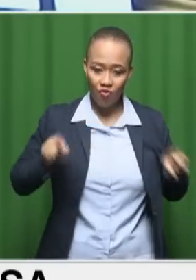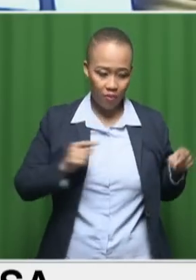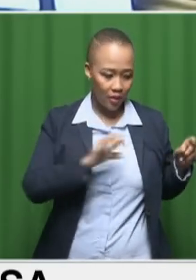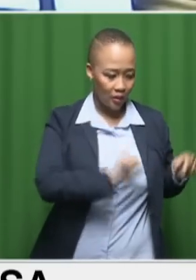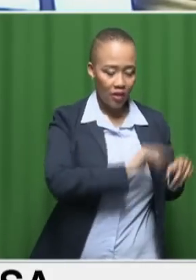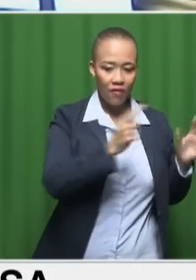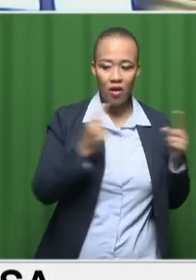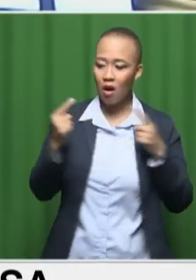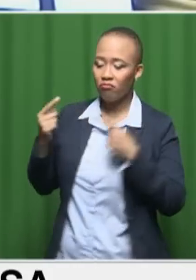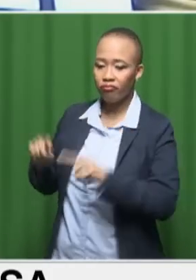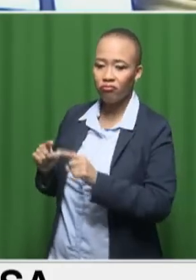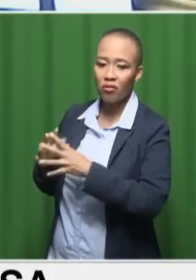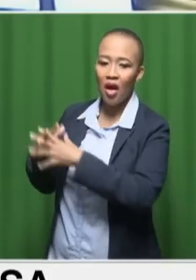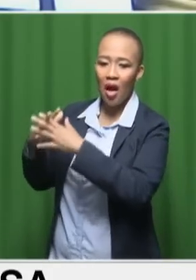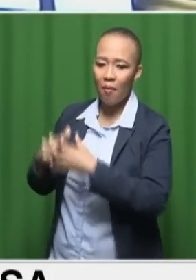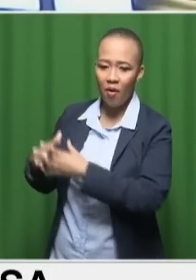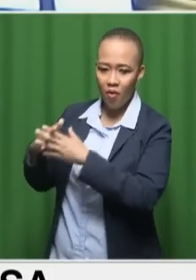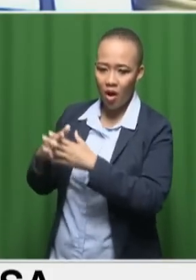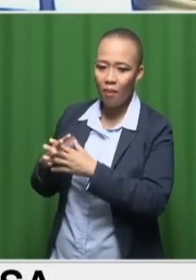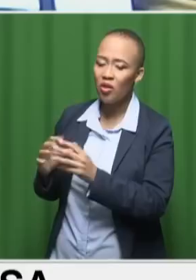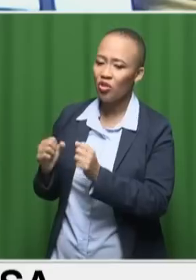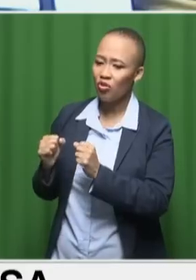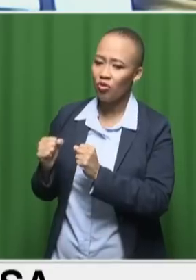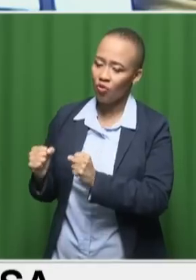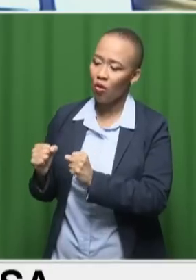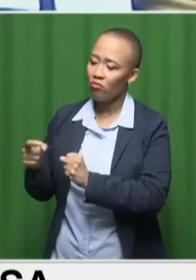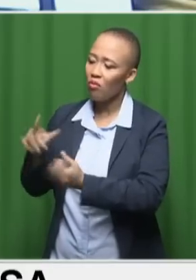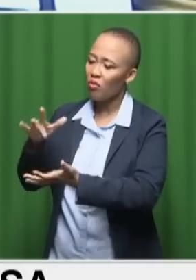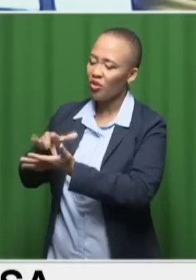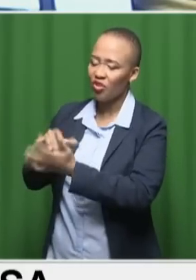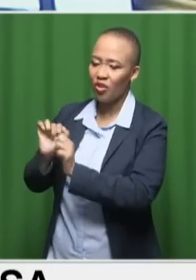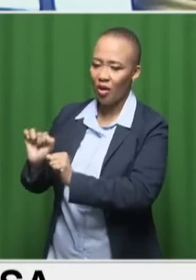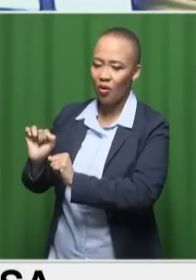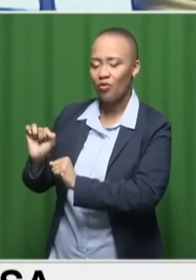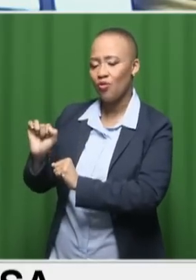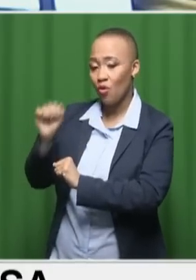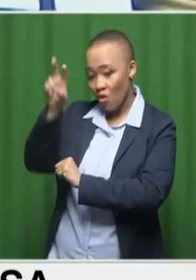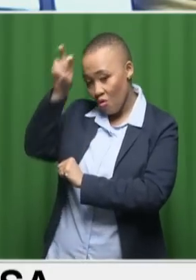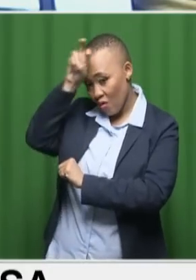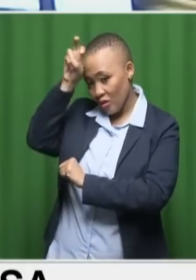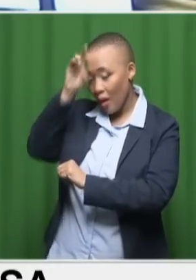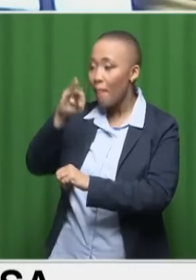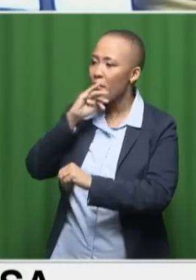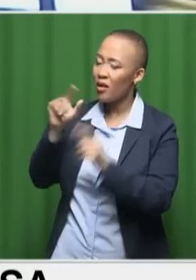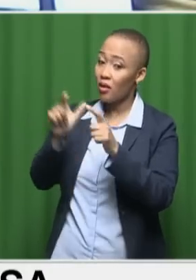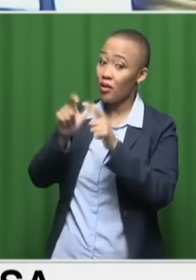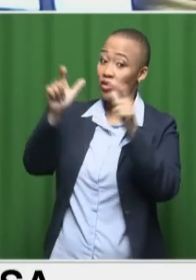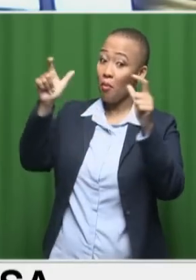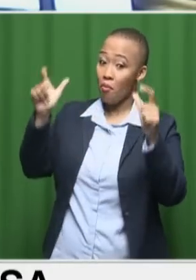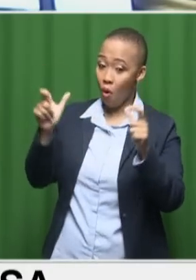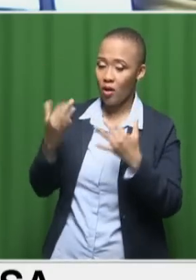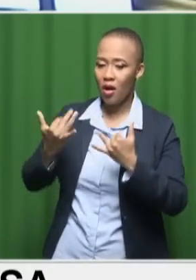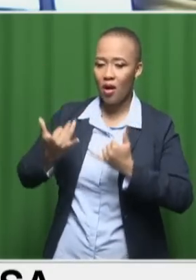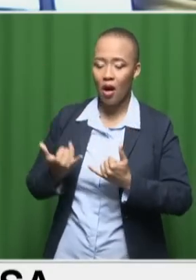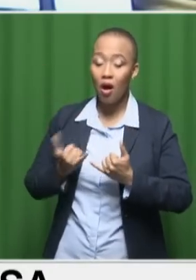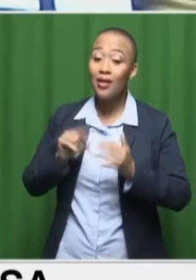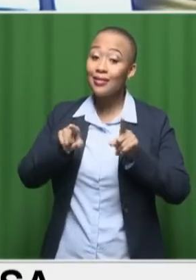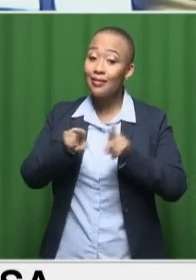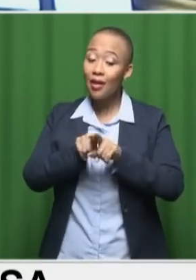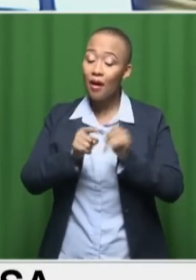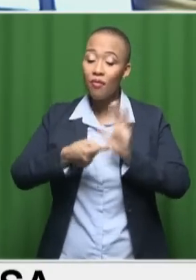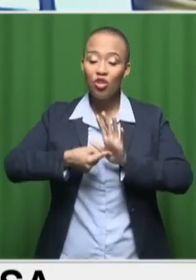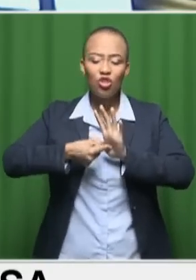more equitable as a tool. And I think just leaving and withdrawing from the International Criminal Court is not enough for that. I think it provides completely